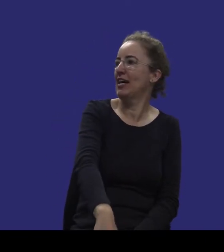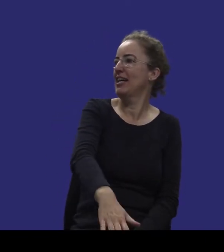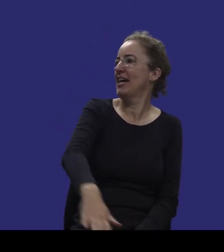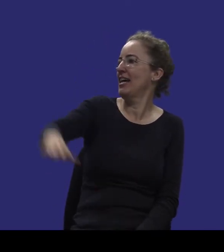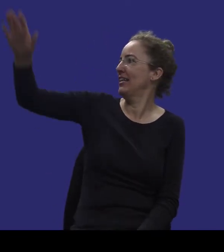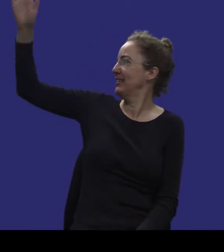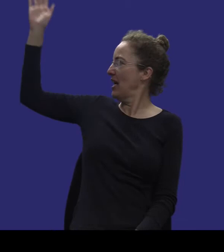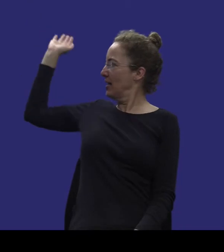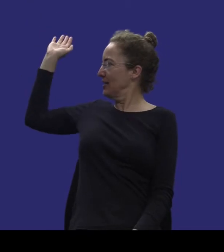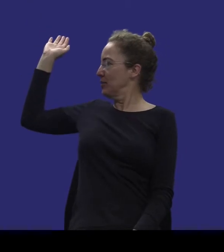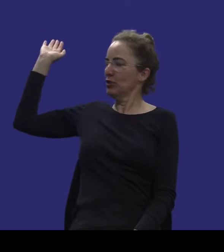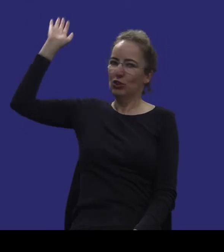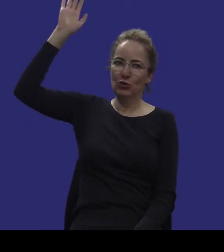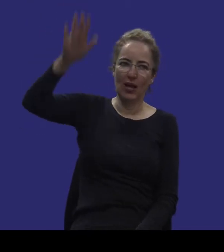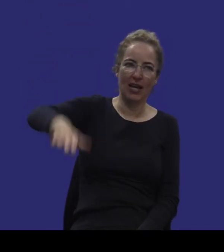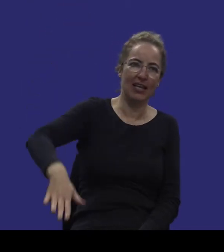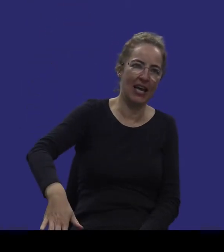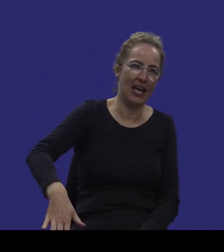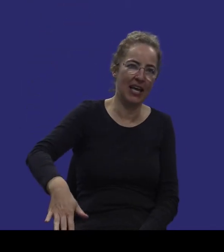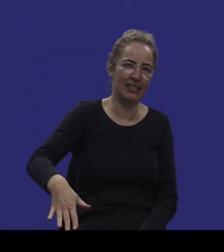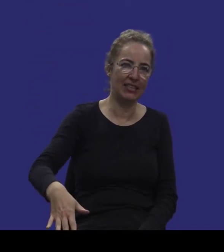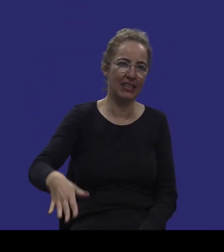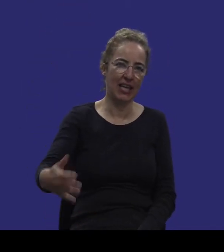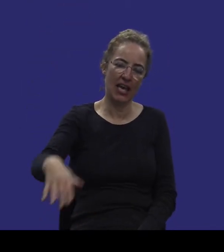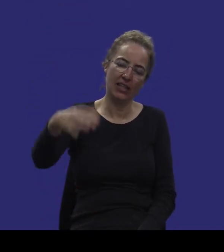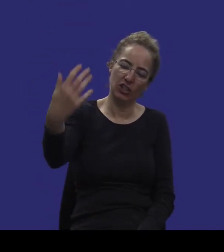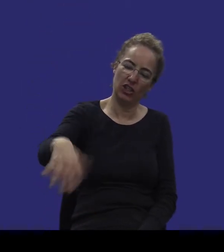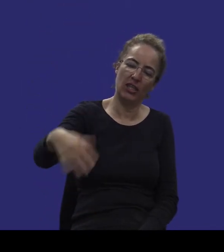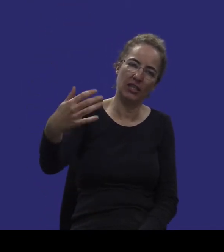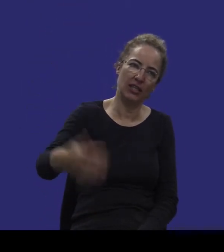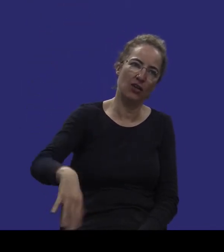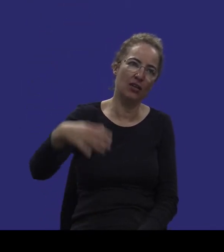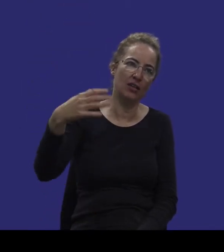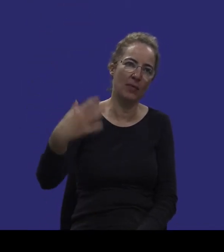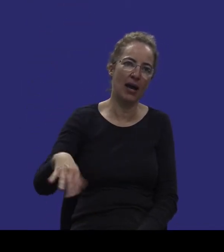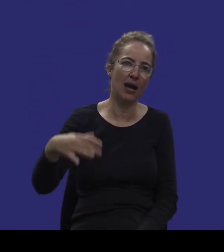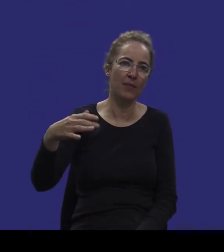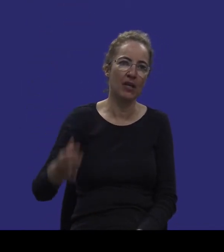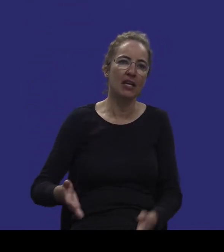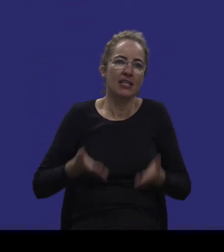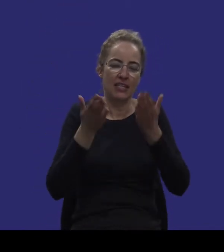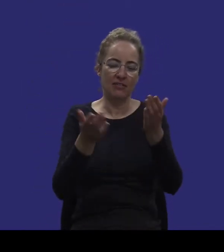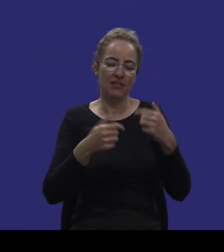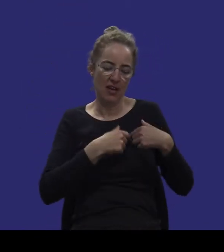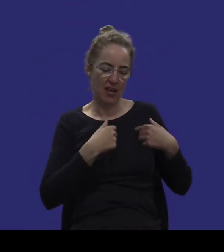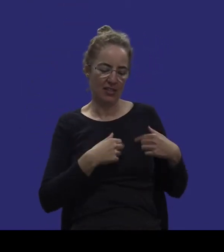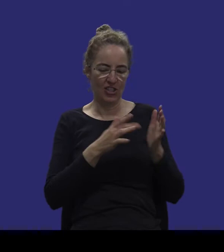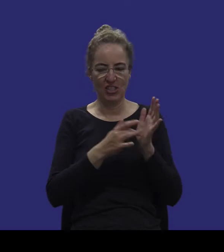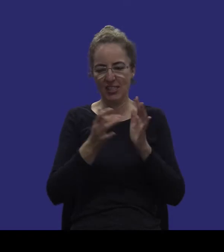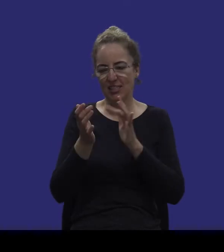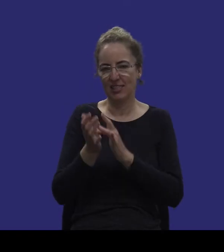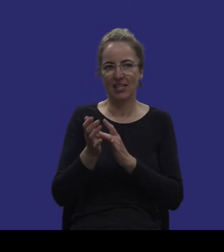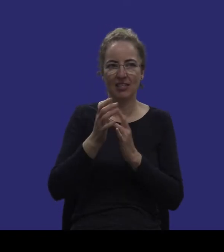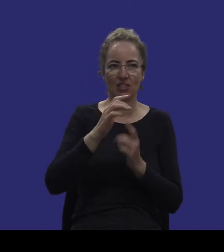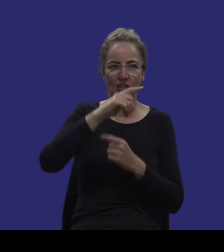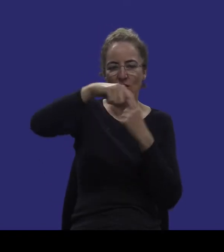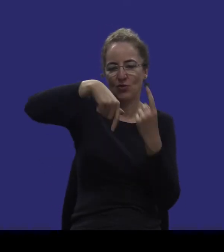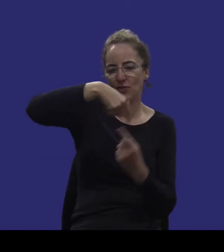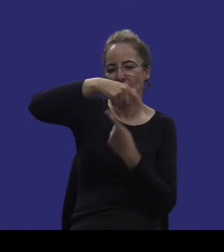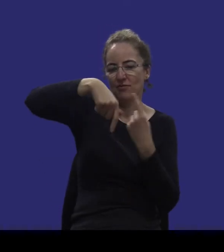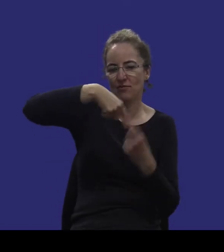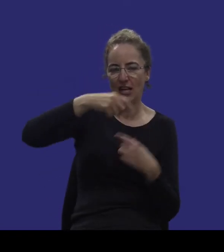put your right hand out, you put your right hand in, and you shake it all about. You give your heart to Jesus,